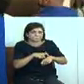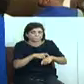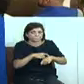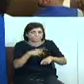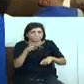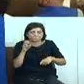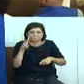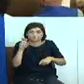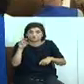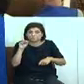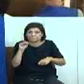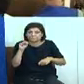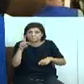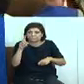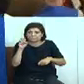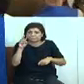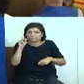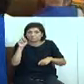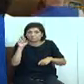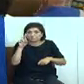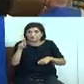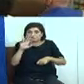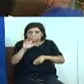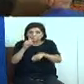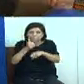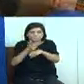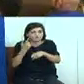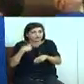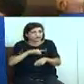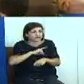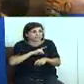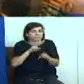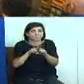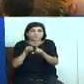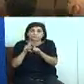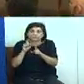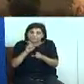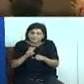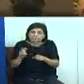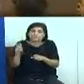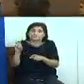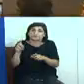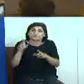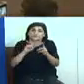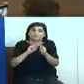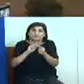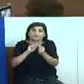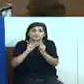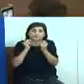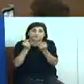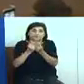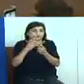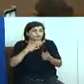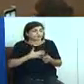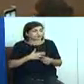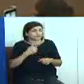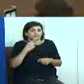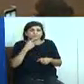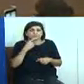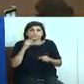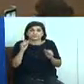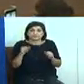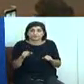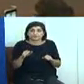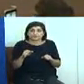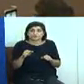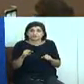Downer appointed us as the transition team. And I wish I could say, transition team, we're